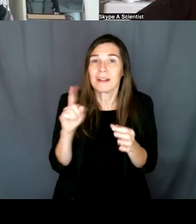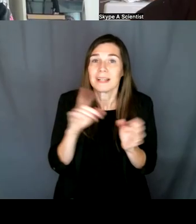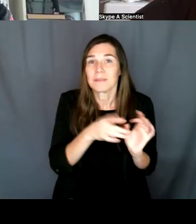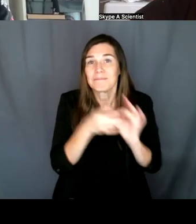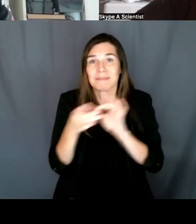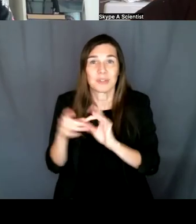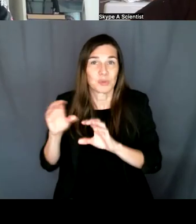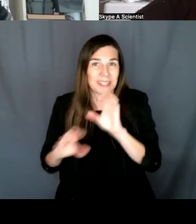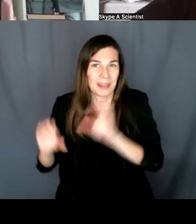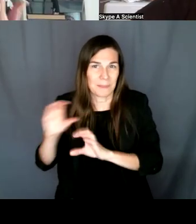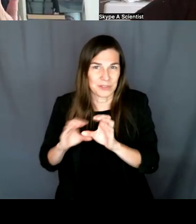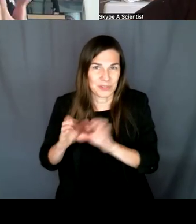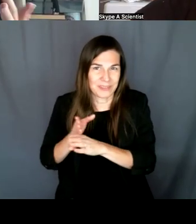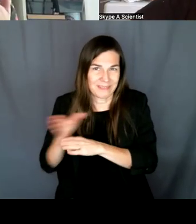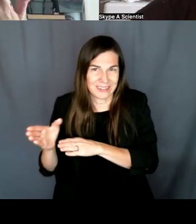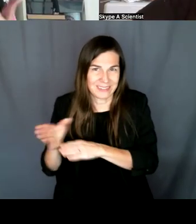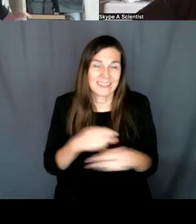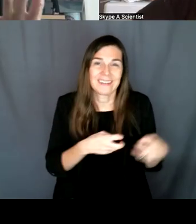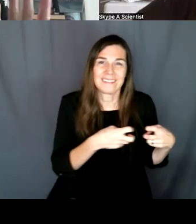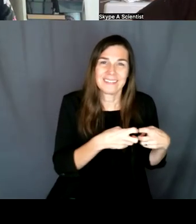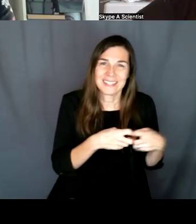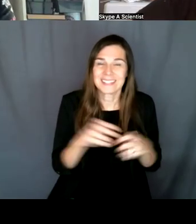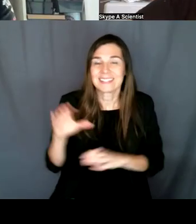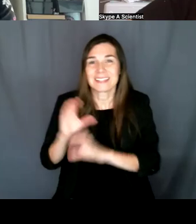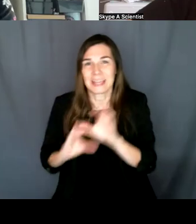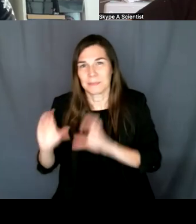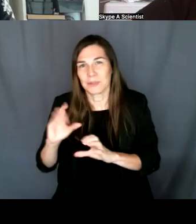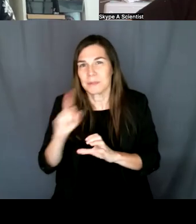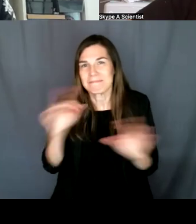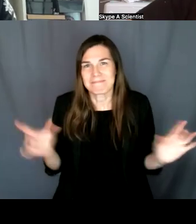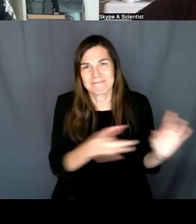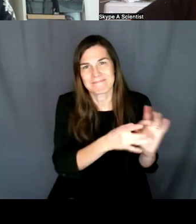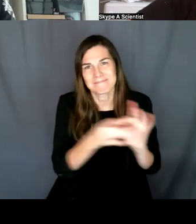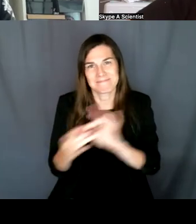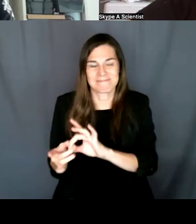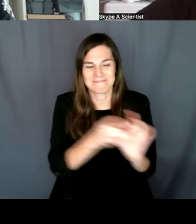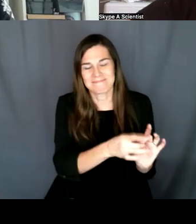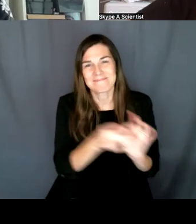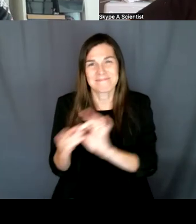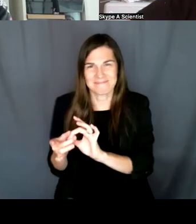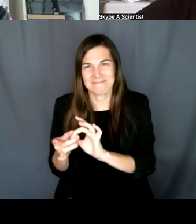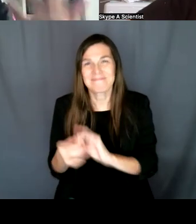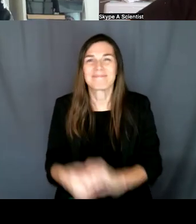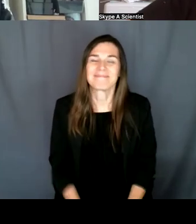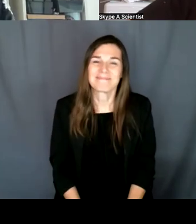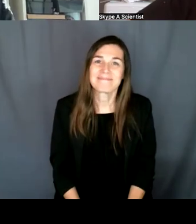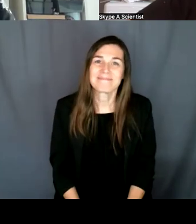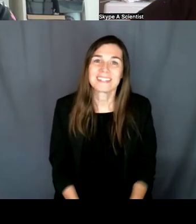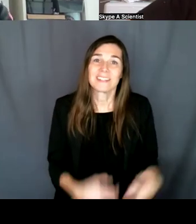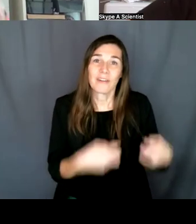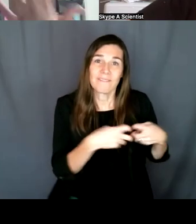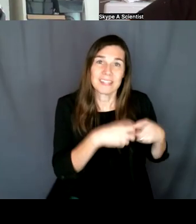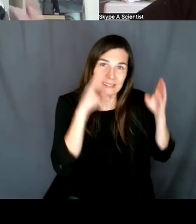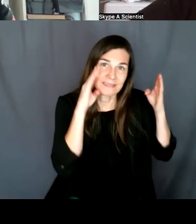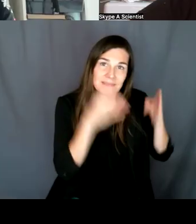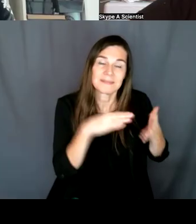chemistry, but physics and chemistry, in a lot of ways, go hand in hand. So physics is the study of energy. It's